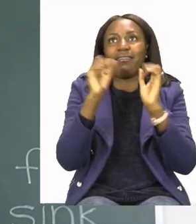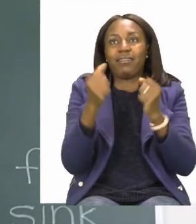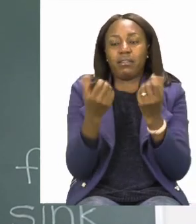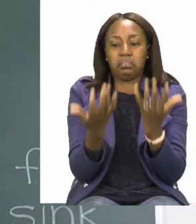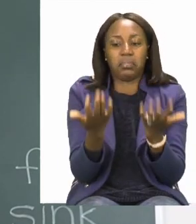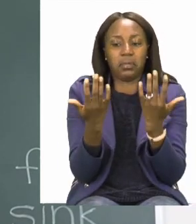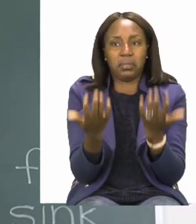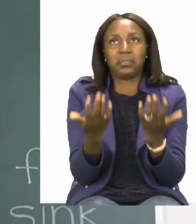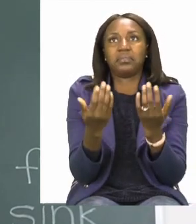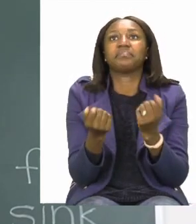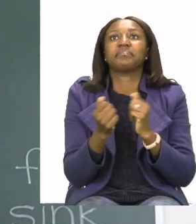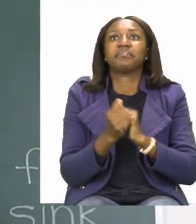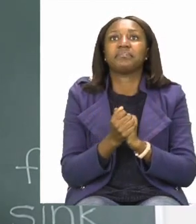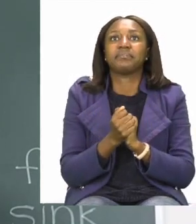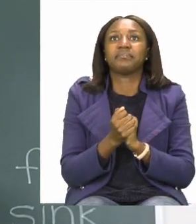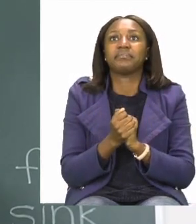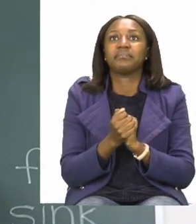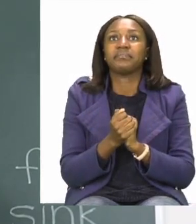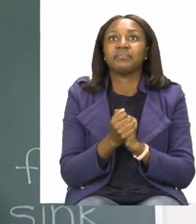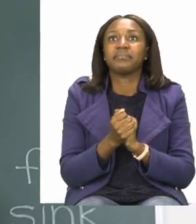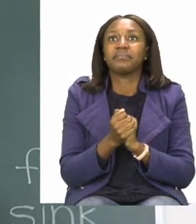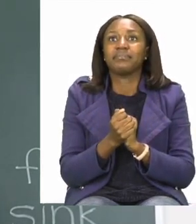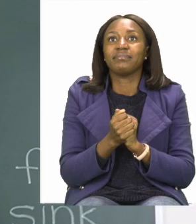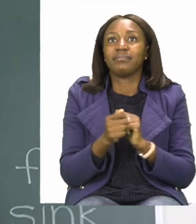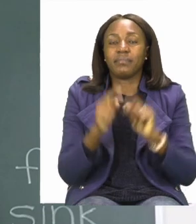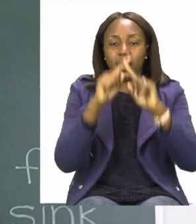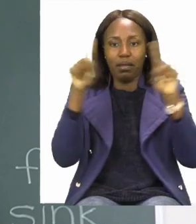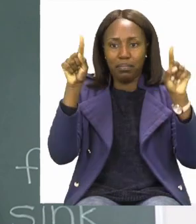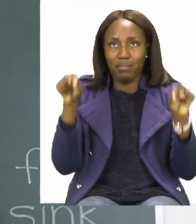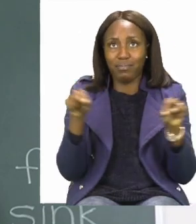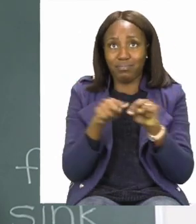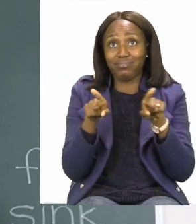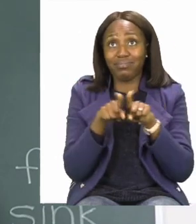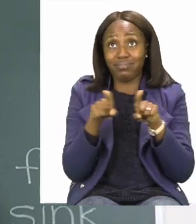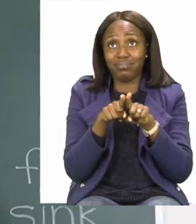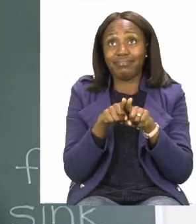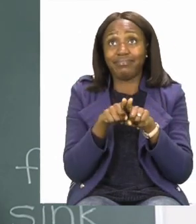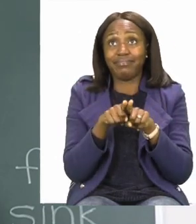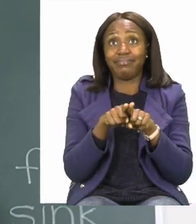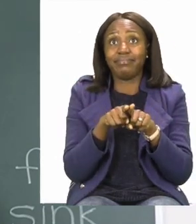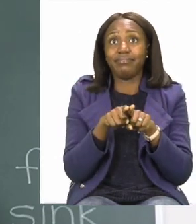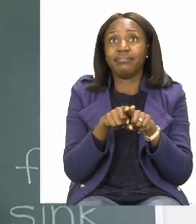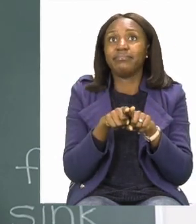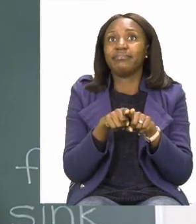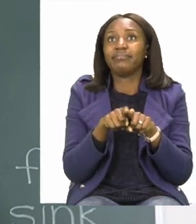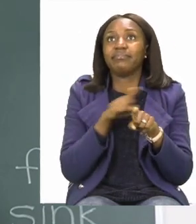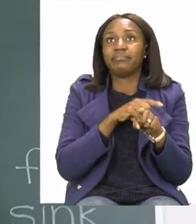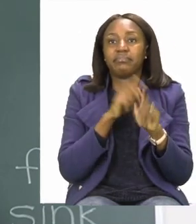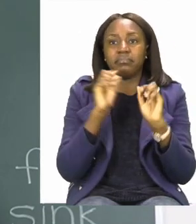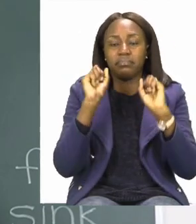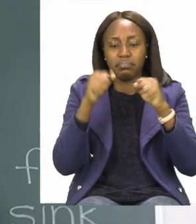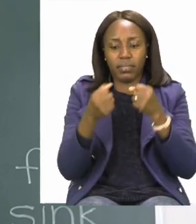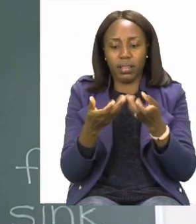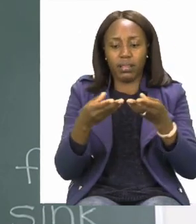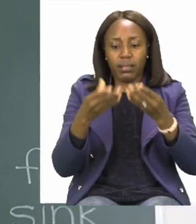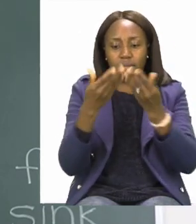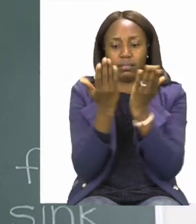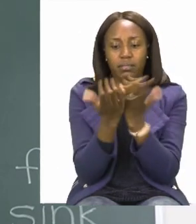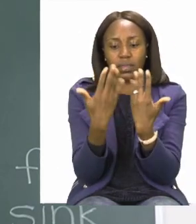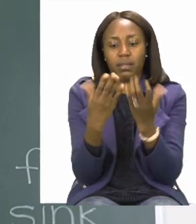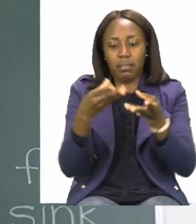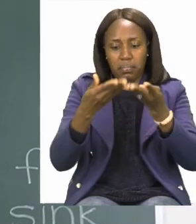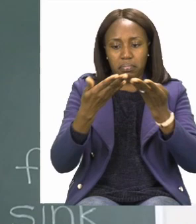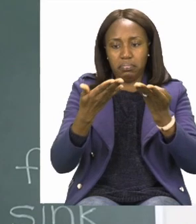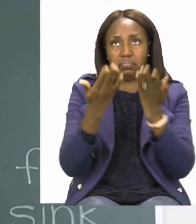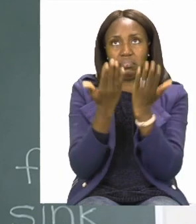And our cloth in the class is also a solid because I can hold it in my hands without